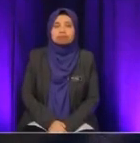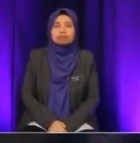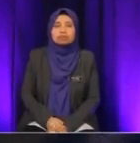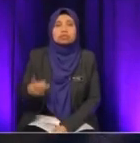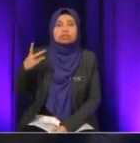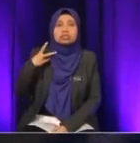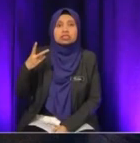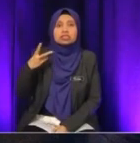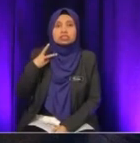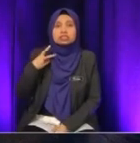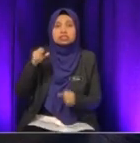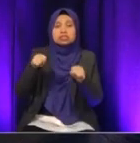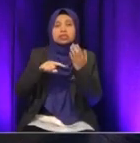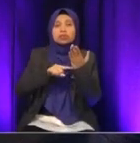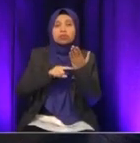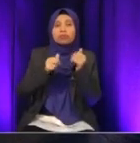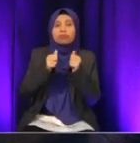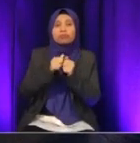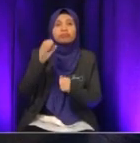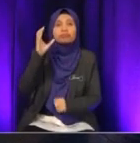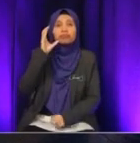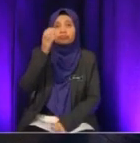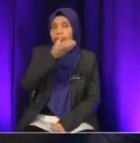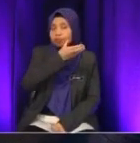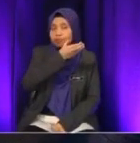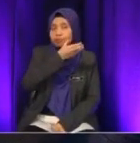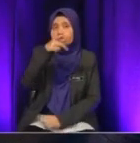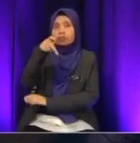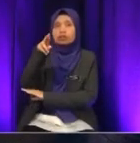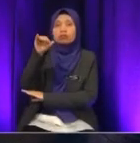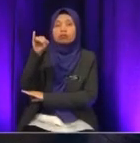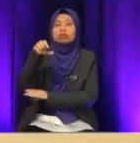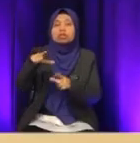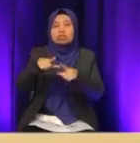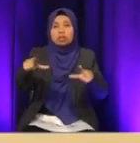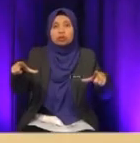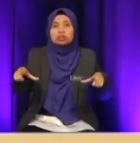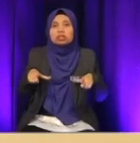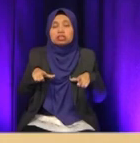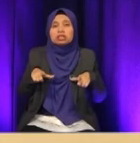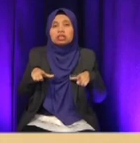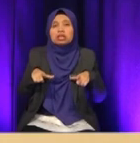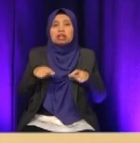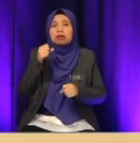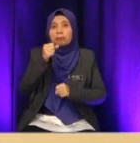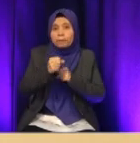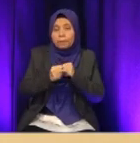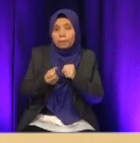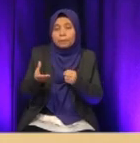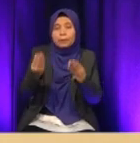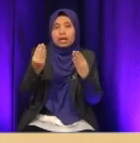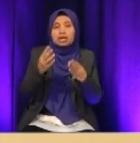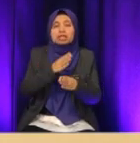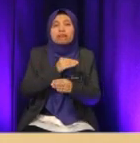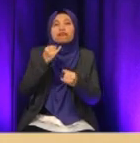Volunteers usually start at a cafe, run to the project location, do the job, run back and finish off with a cup of tea